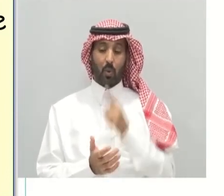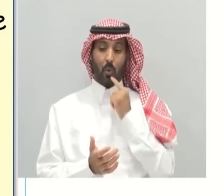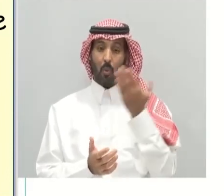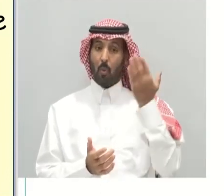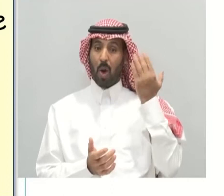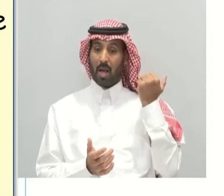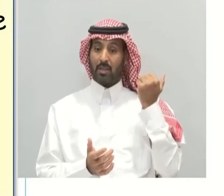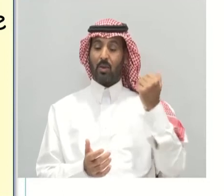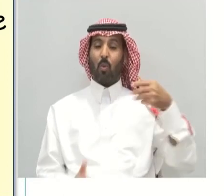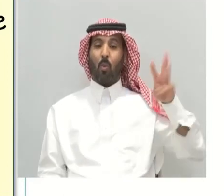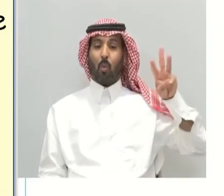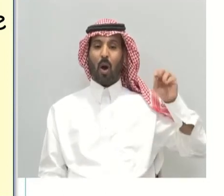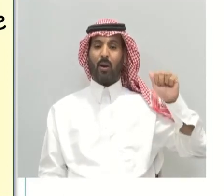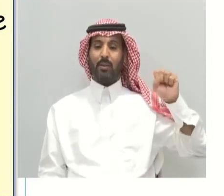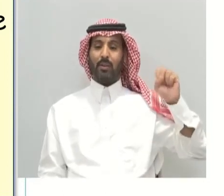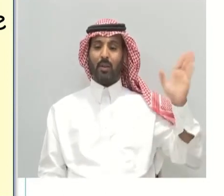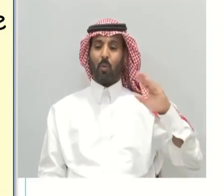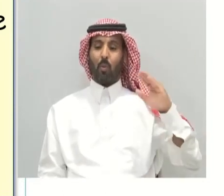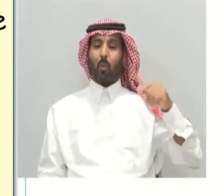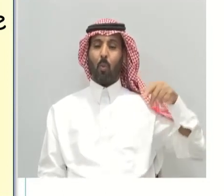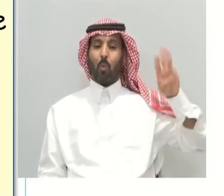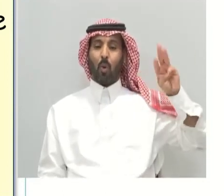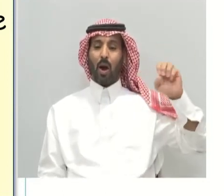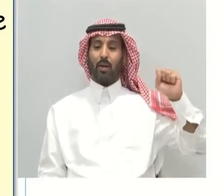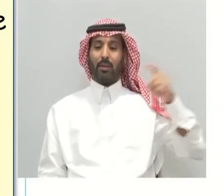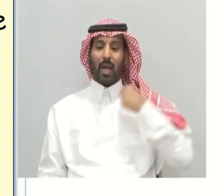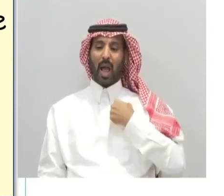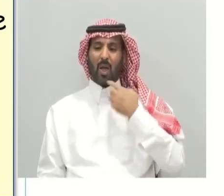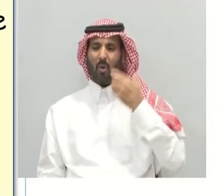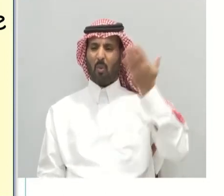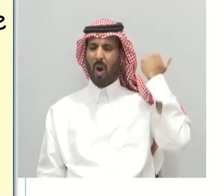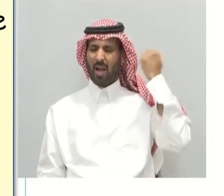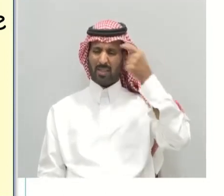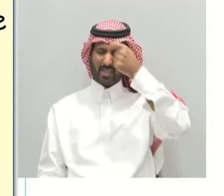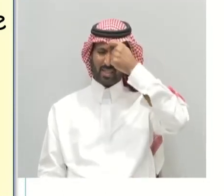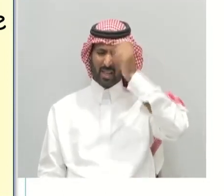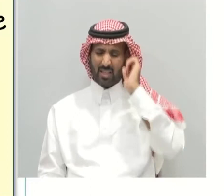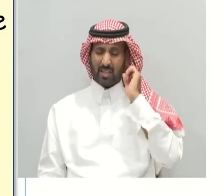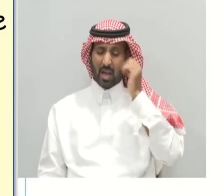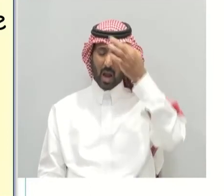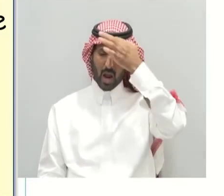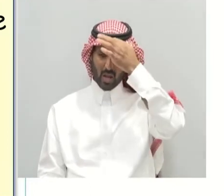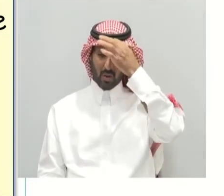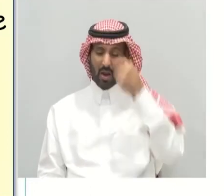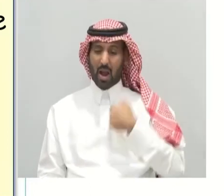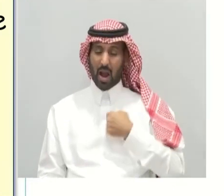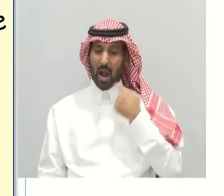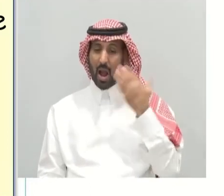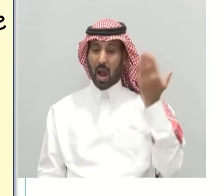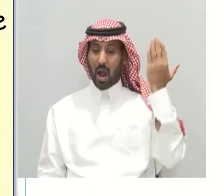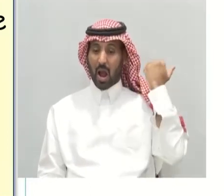was, was. I was sick. say with me,